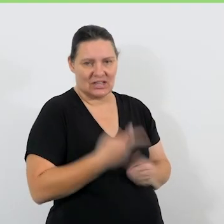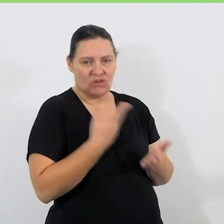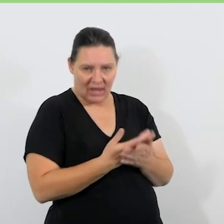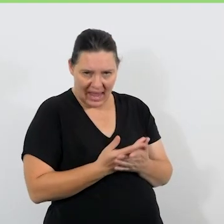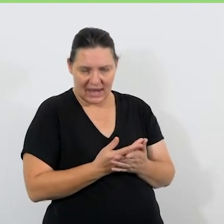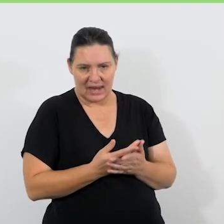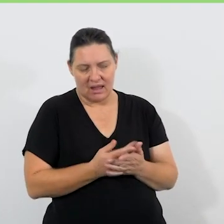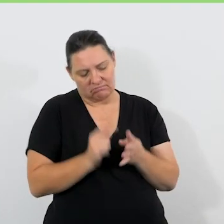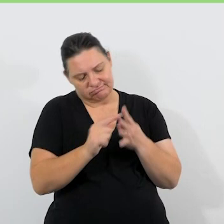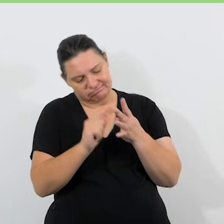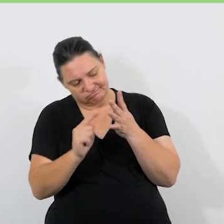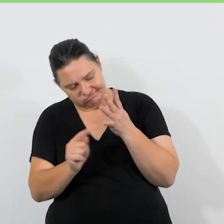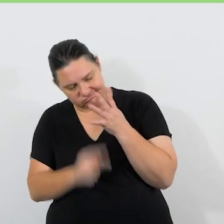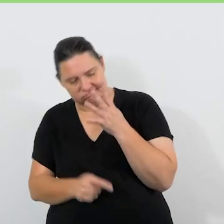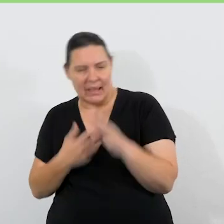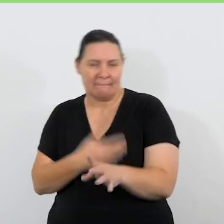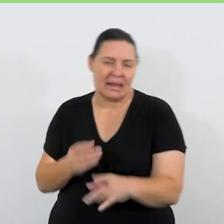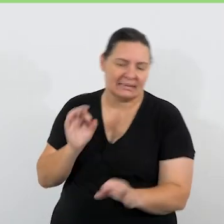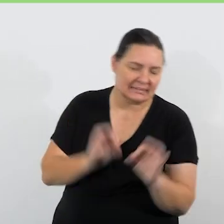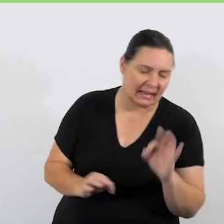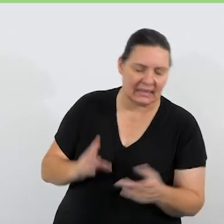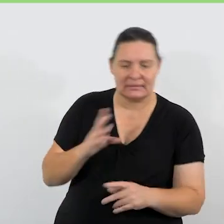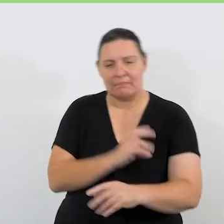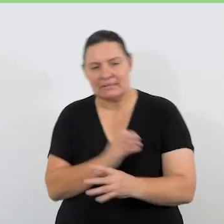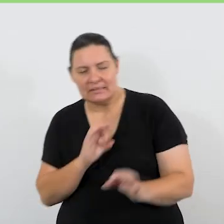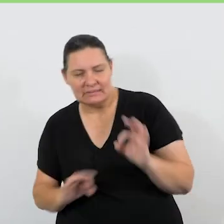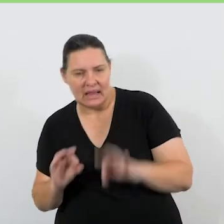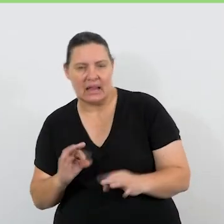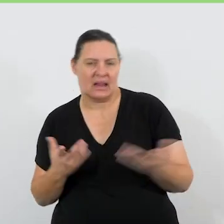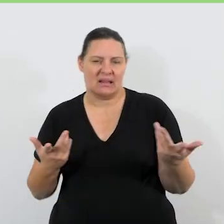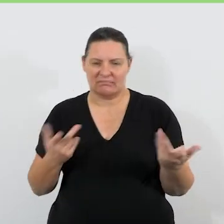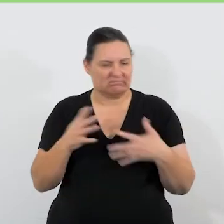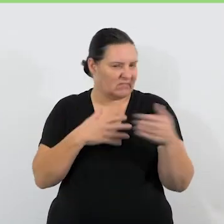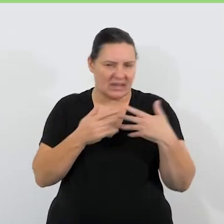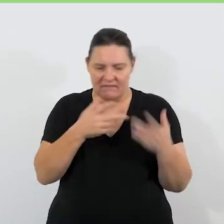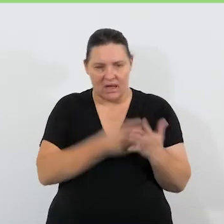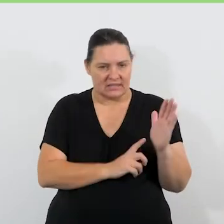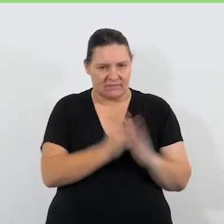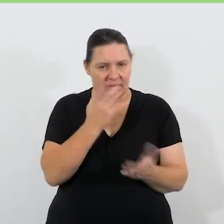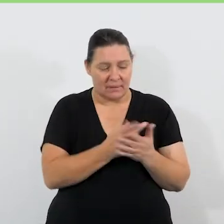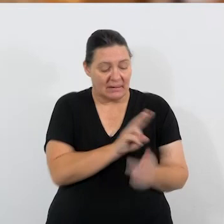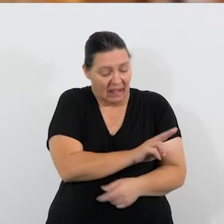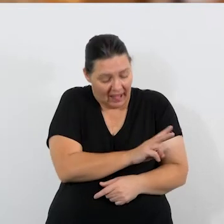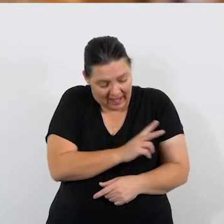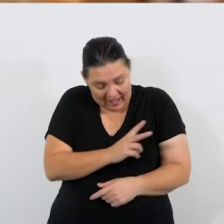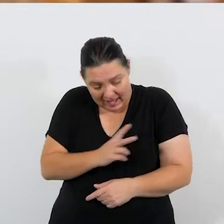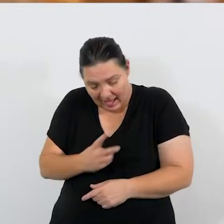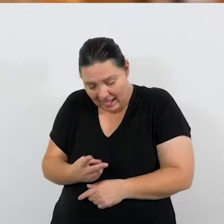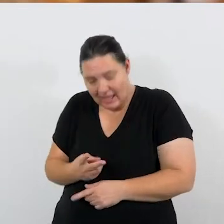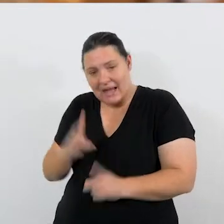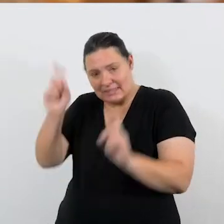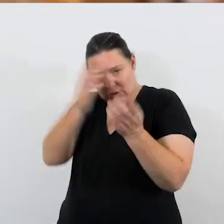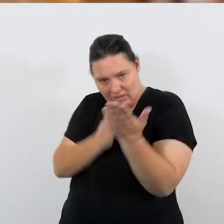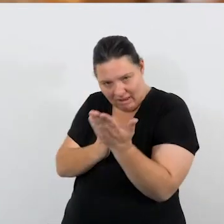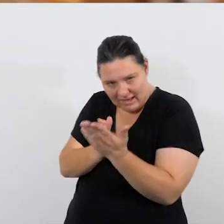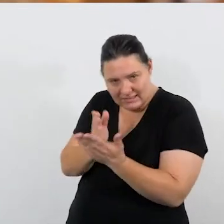still become nerve cells, intestinal cells, blood cells, muscle cells, or liver cells. But if they've already